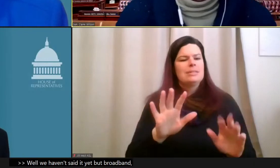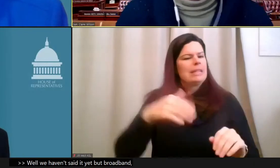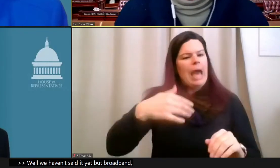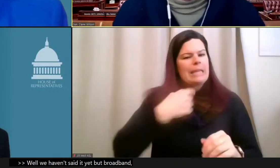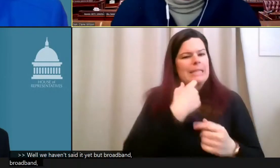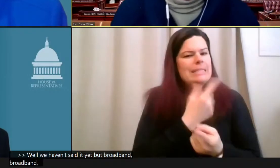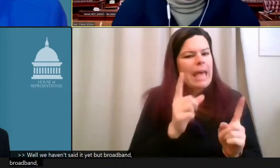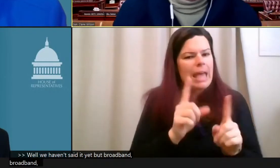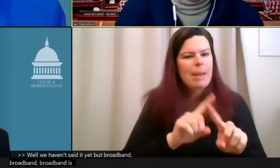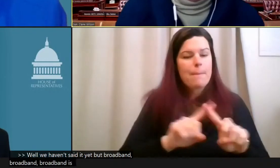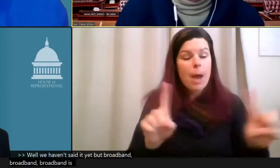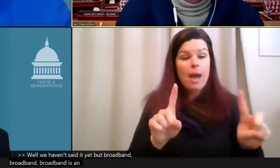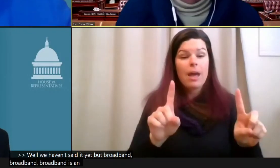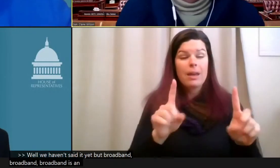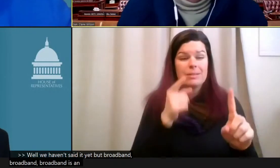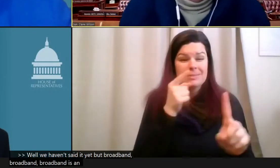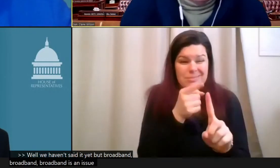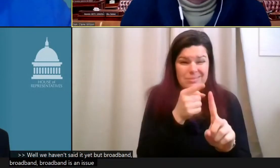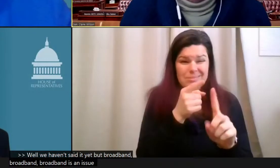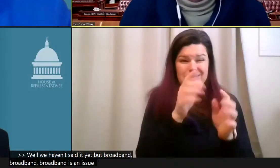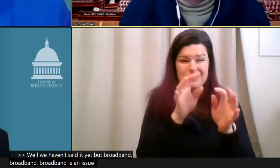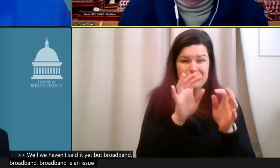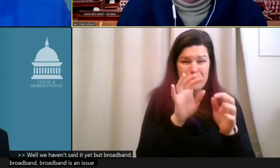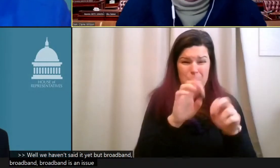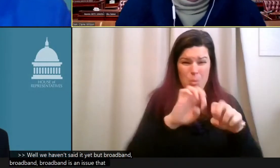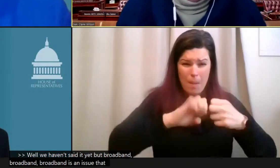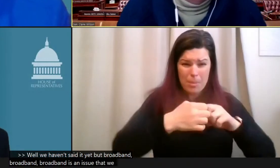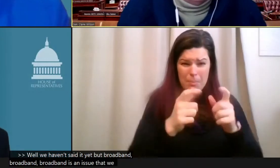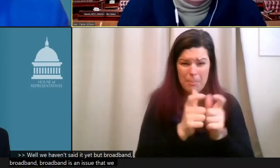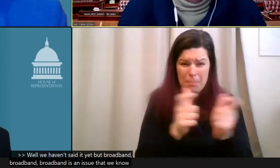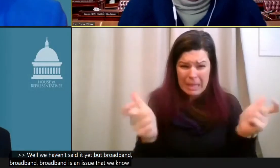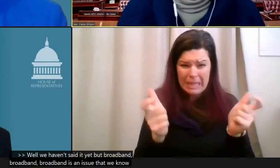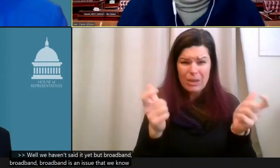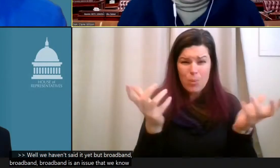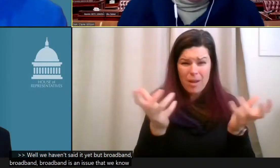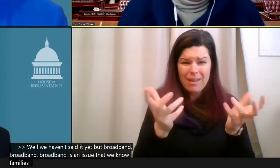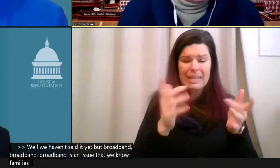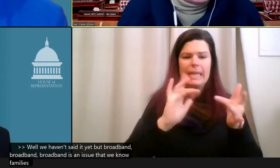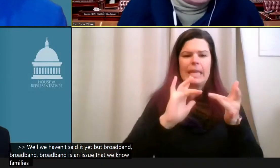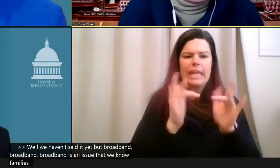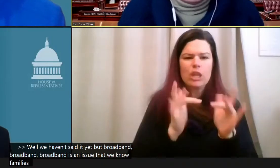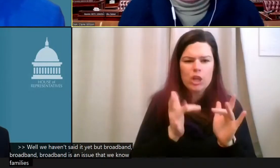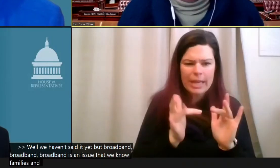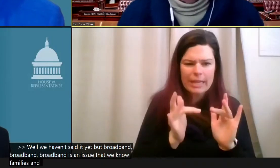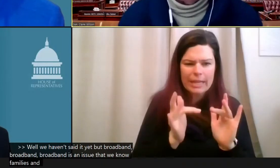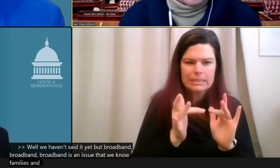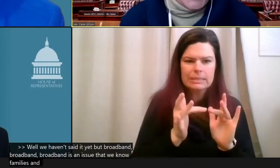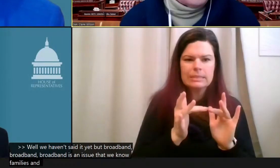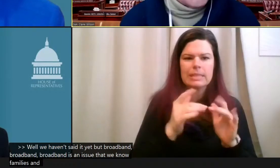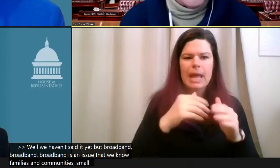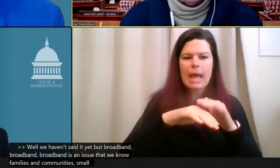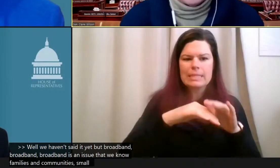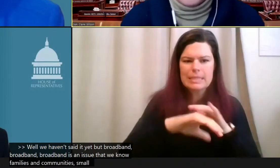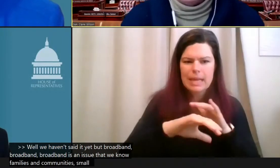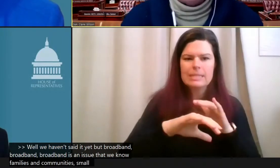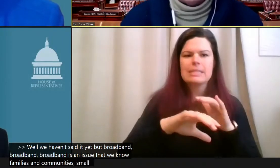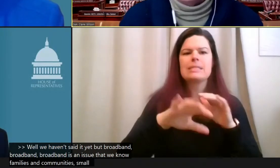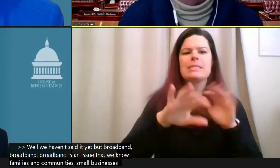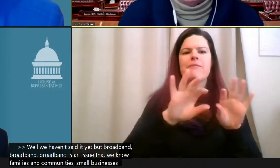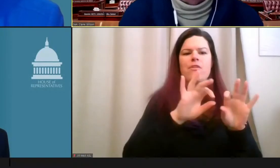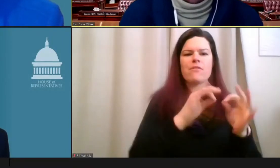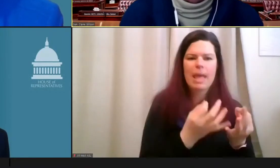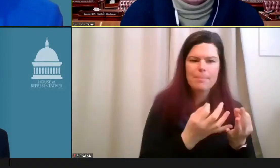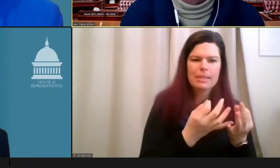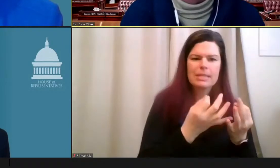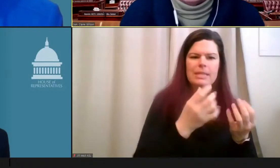is an issue that we know families and communities, small businesses, government,